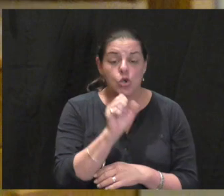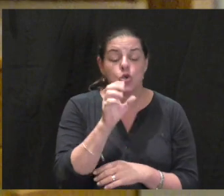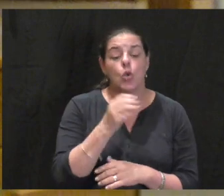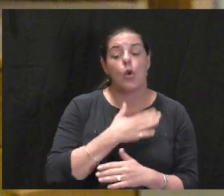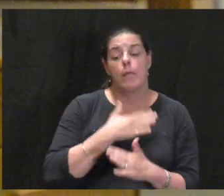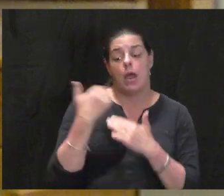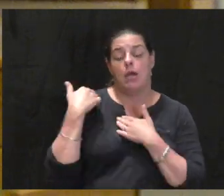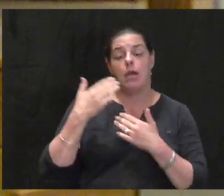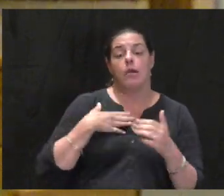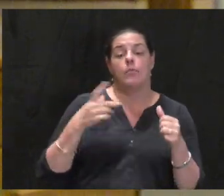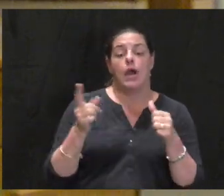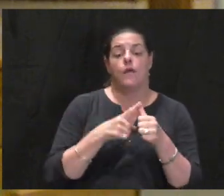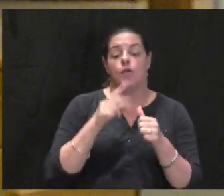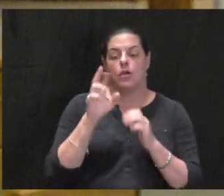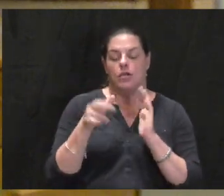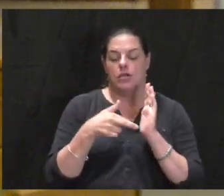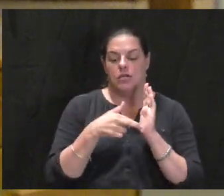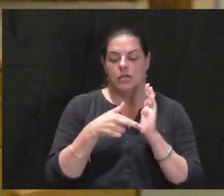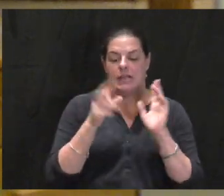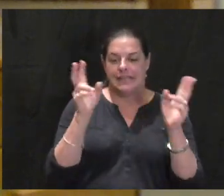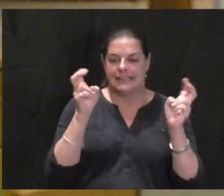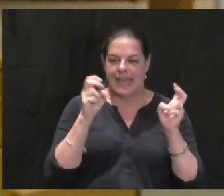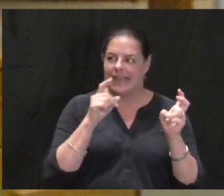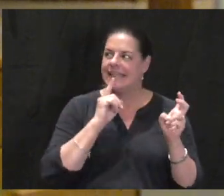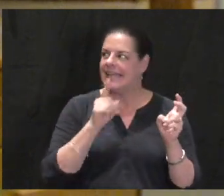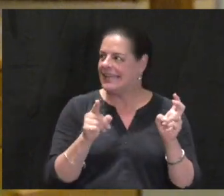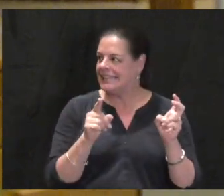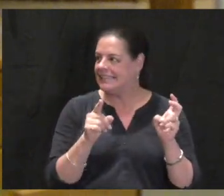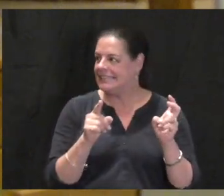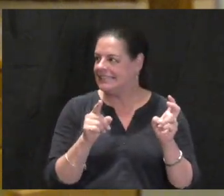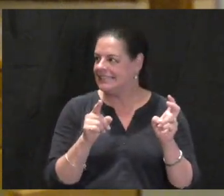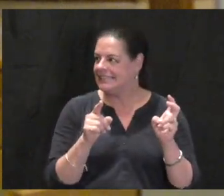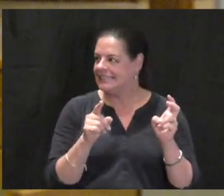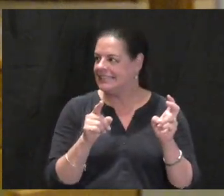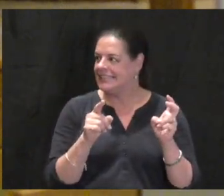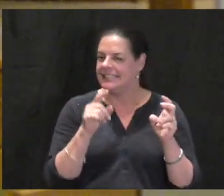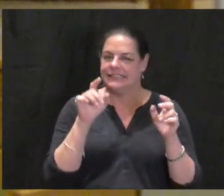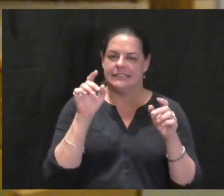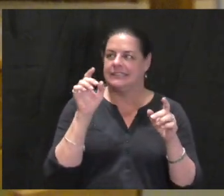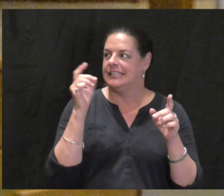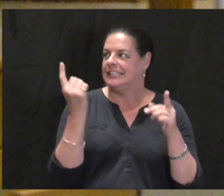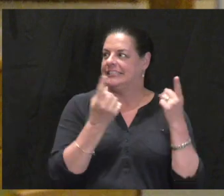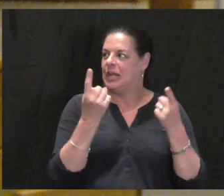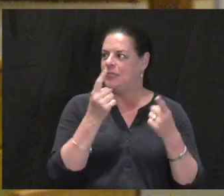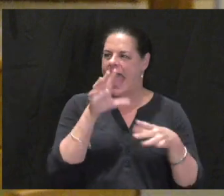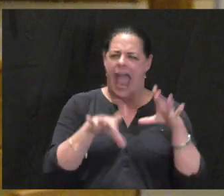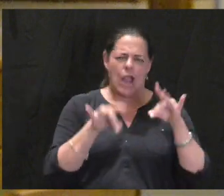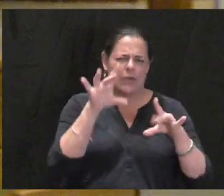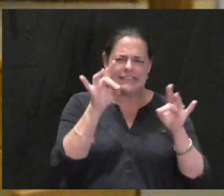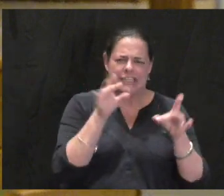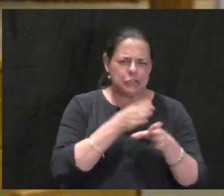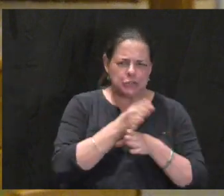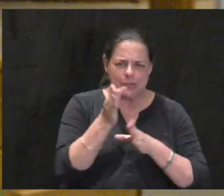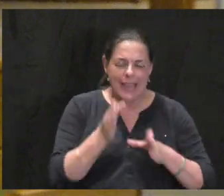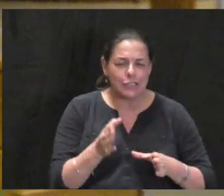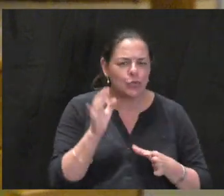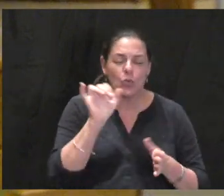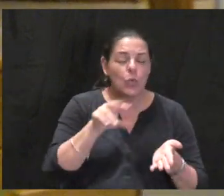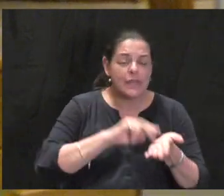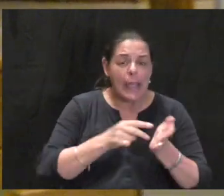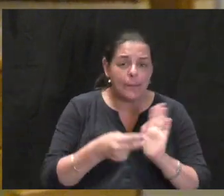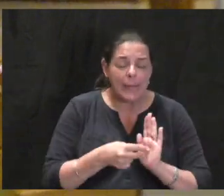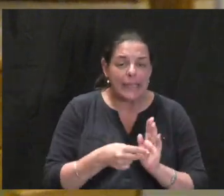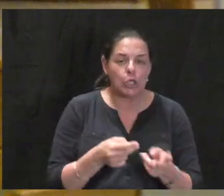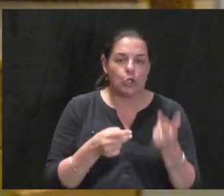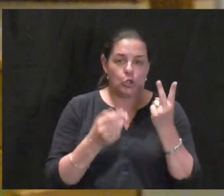is twofold. So one, obviously a big piece of my work is around identifying talent, attracting them to our district, securing them, and